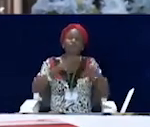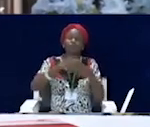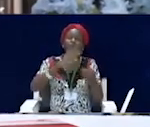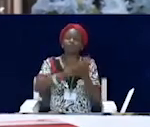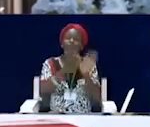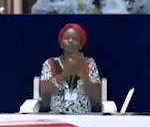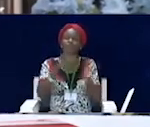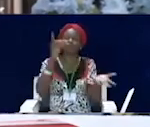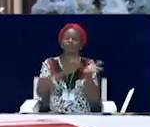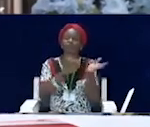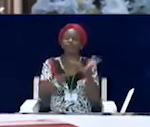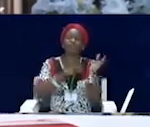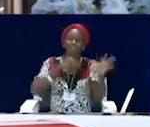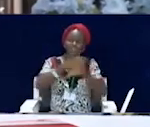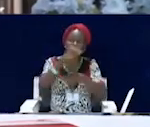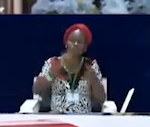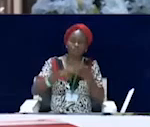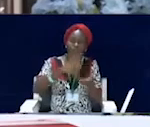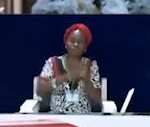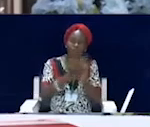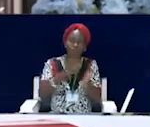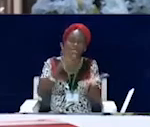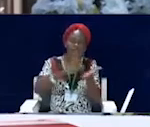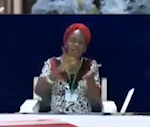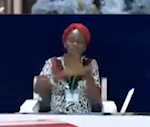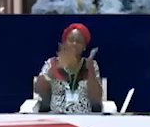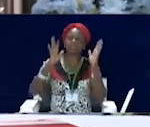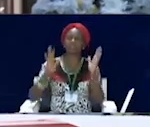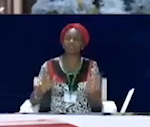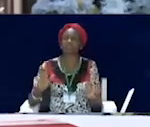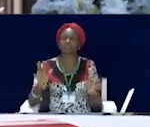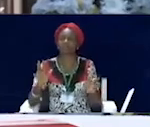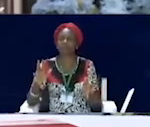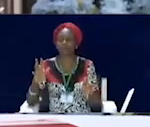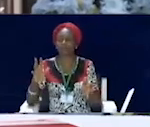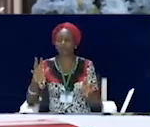I sent you into the world to be an accountant.